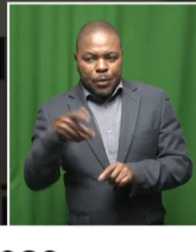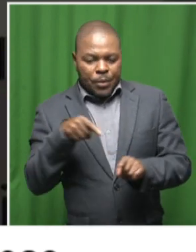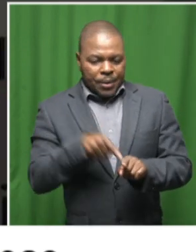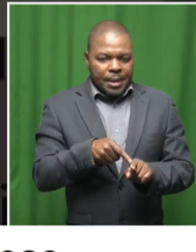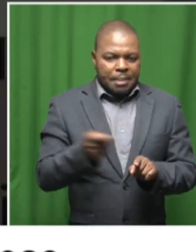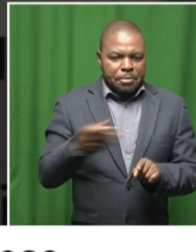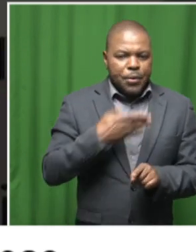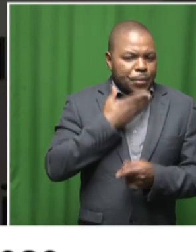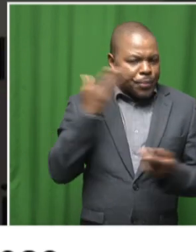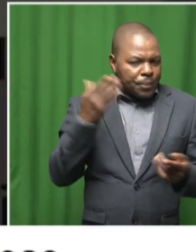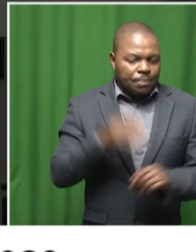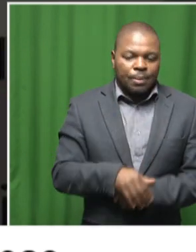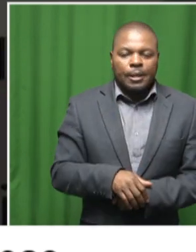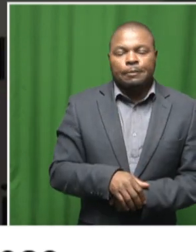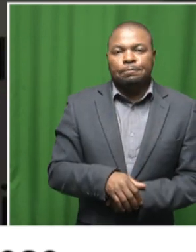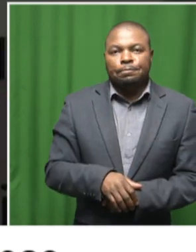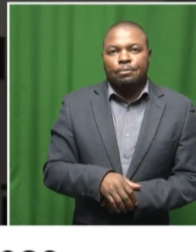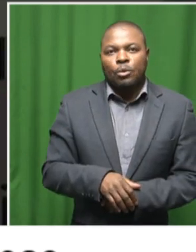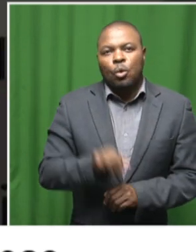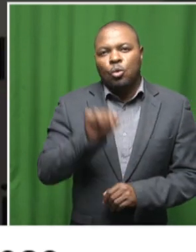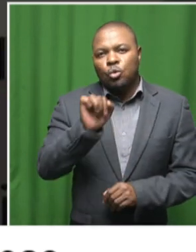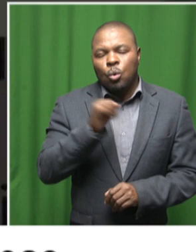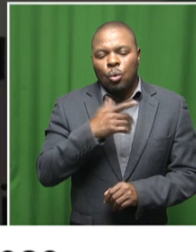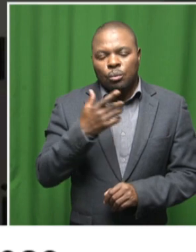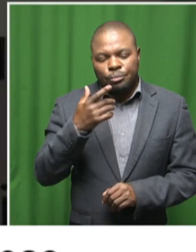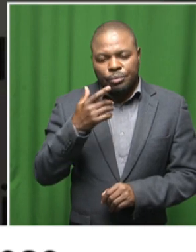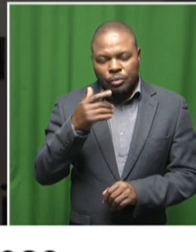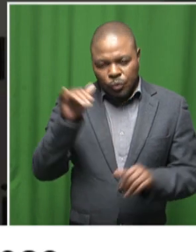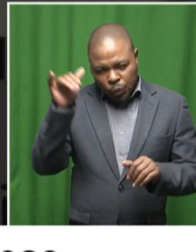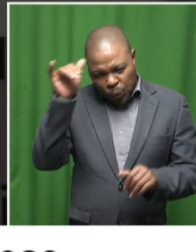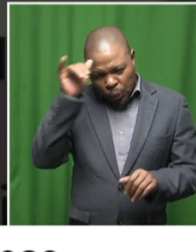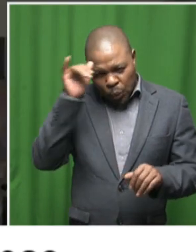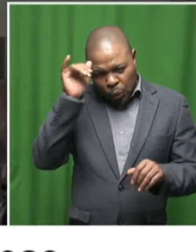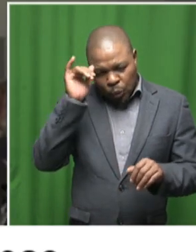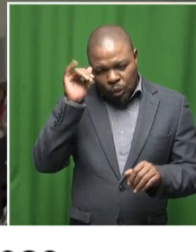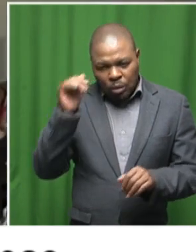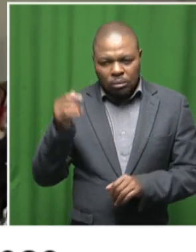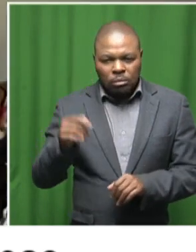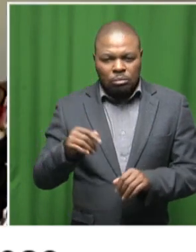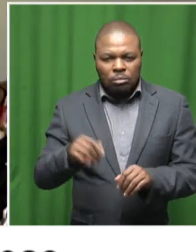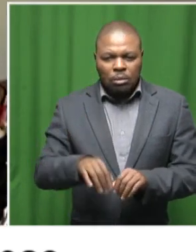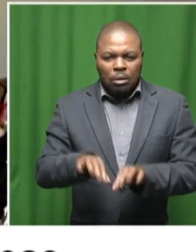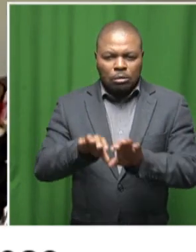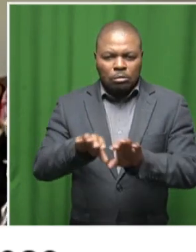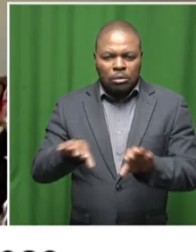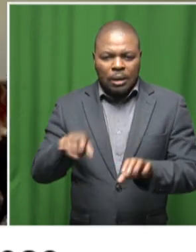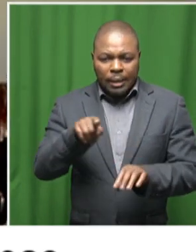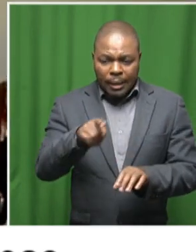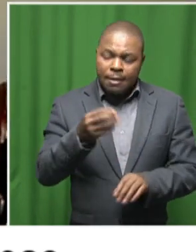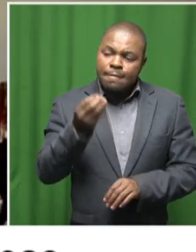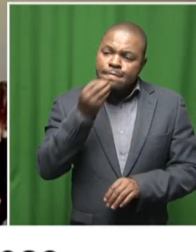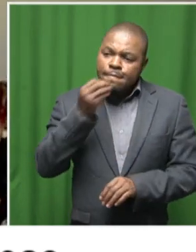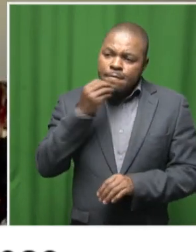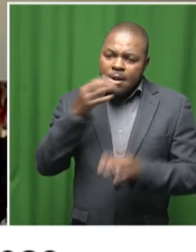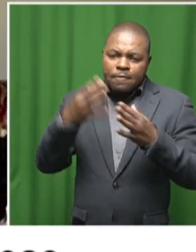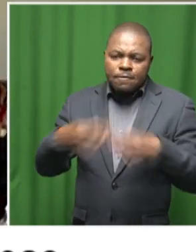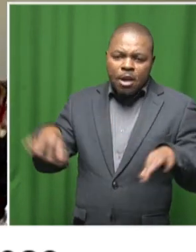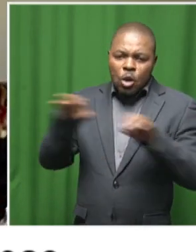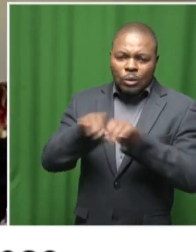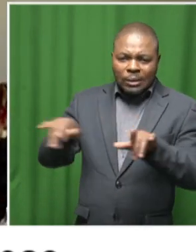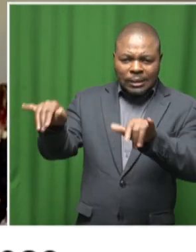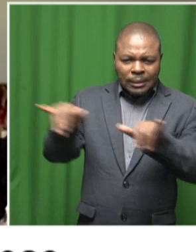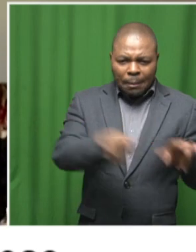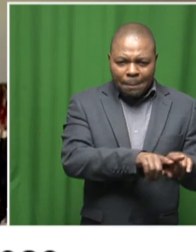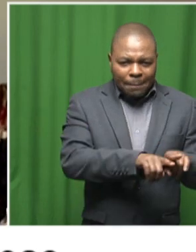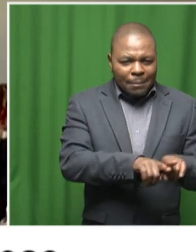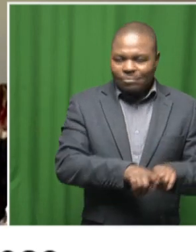not. And you look at your oxtails. But do they have the same nutritional value? They actually don't. It is protein at